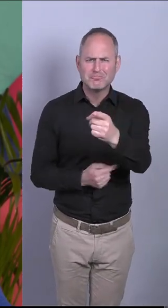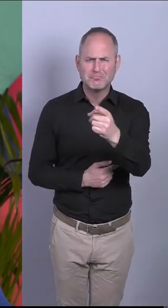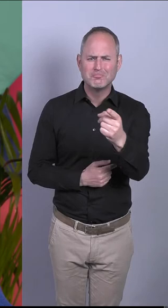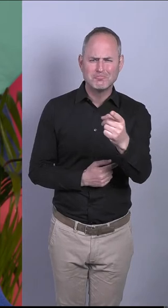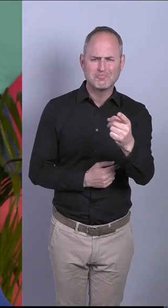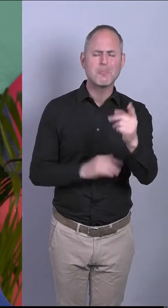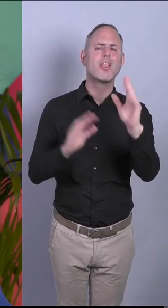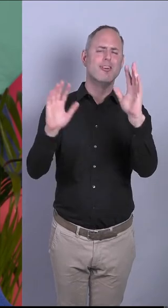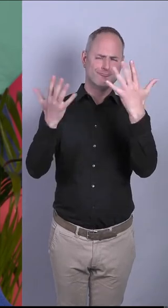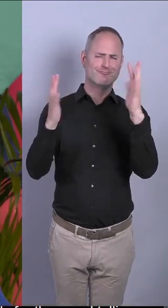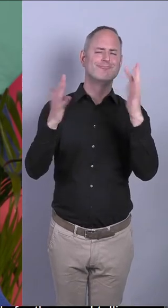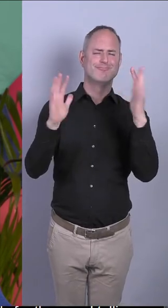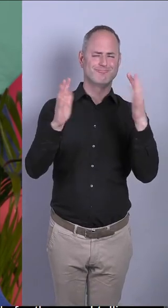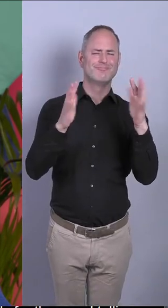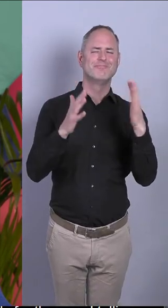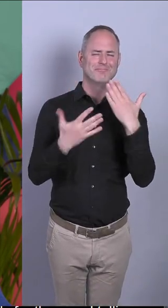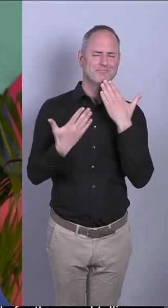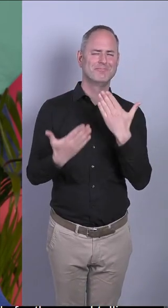Well, thank you for listening in.